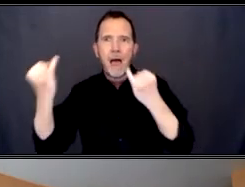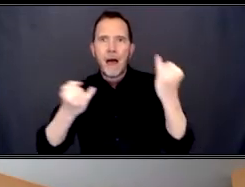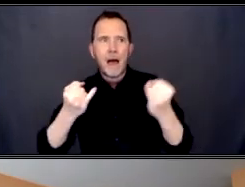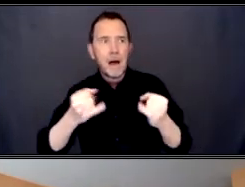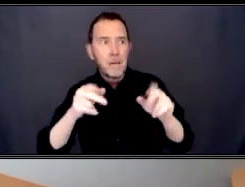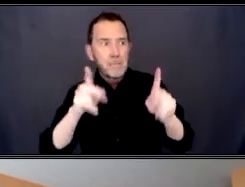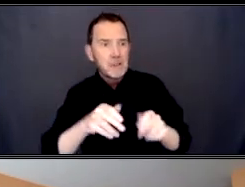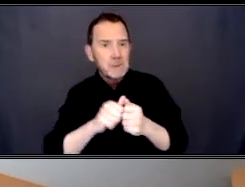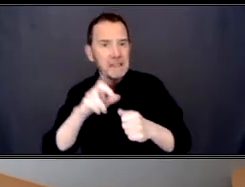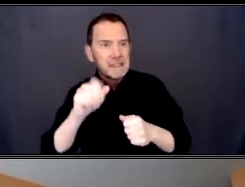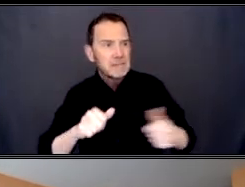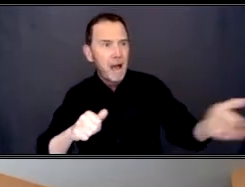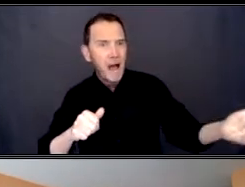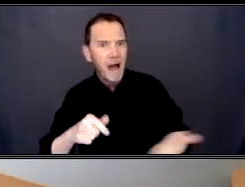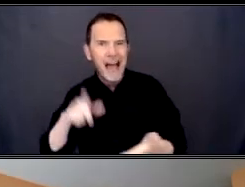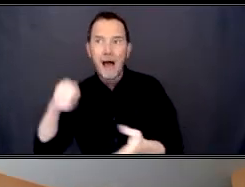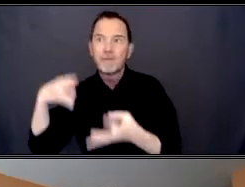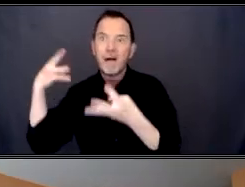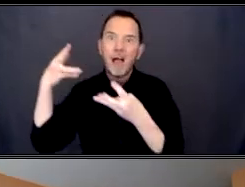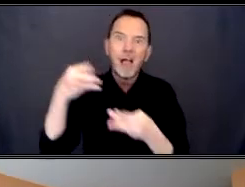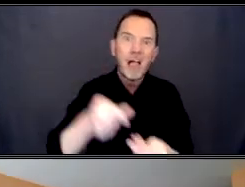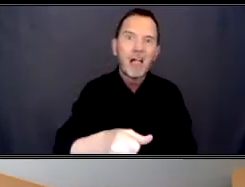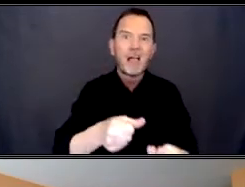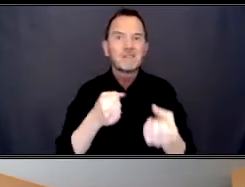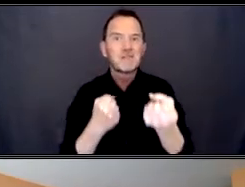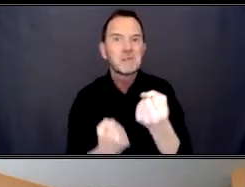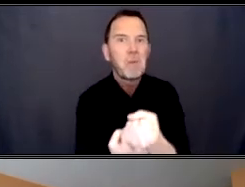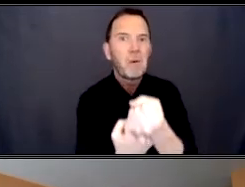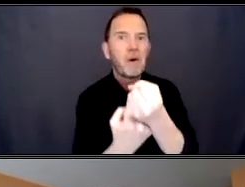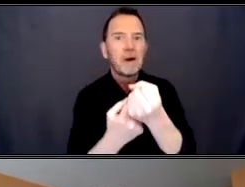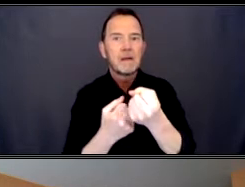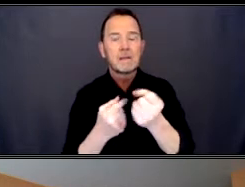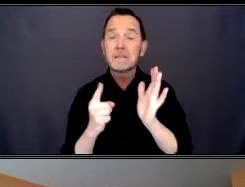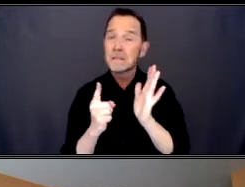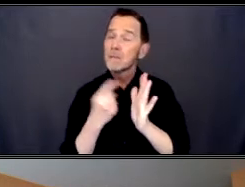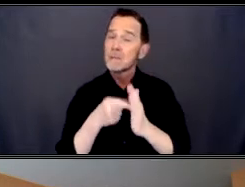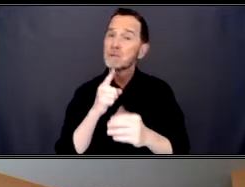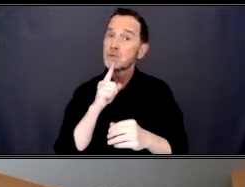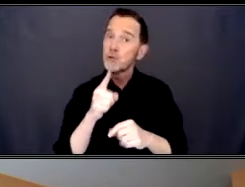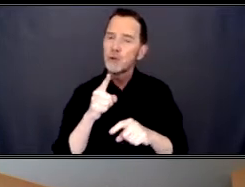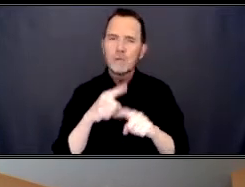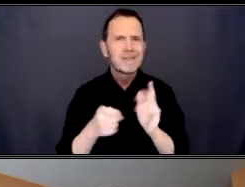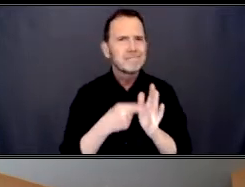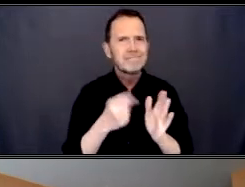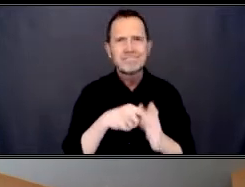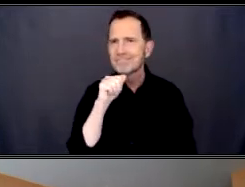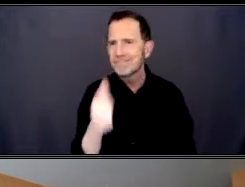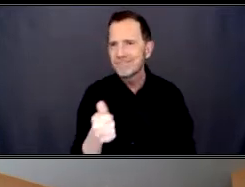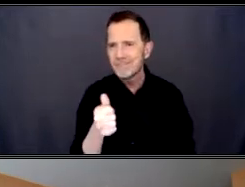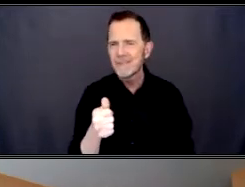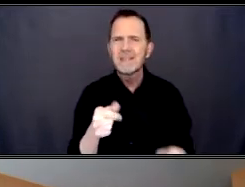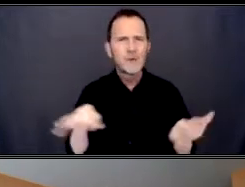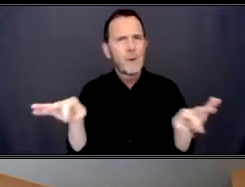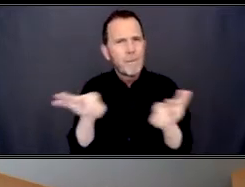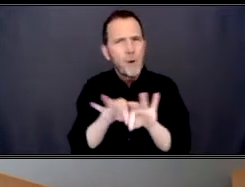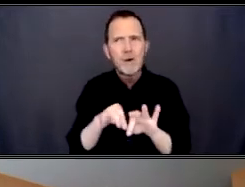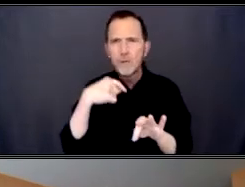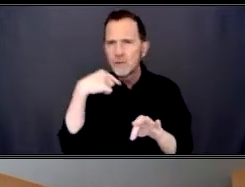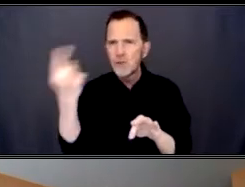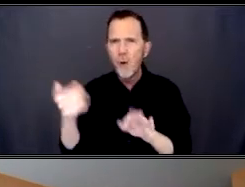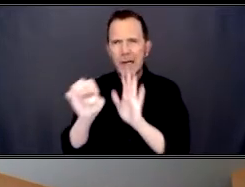true, but in a lot of cases it's not true. So I think sharing the success stories of your clients matters a great deal.